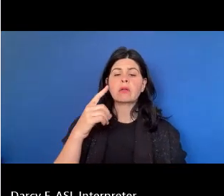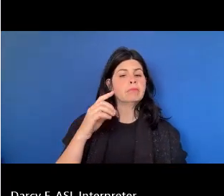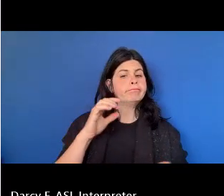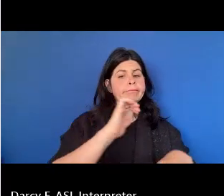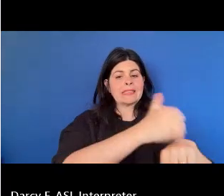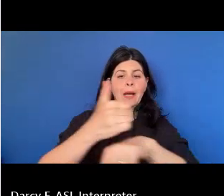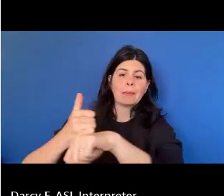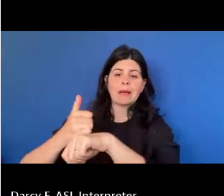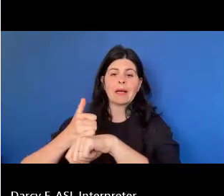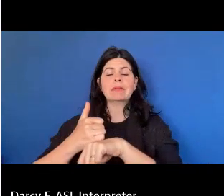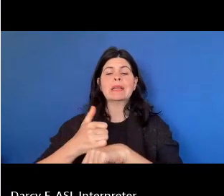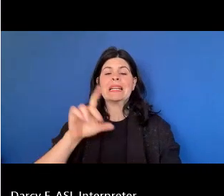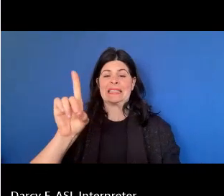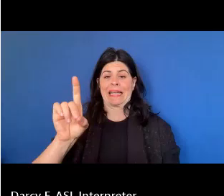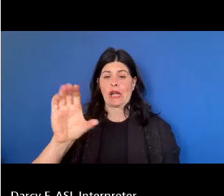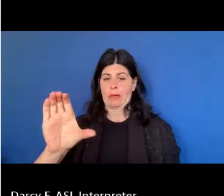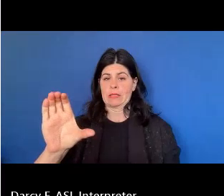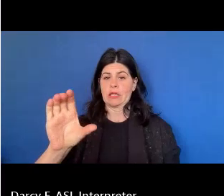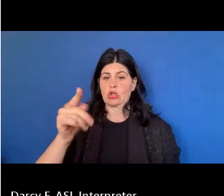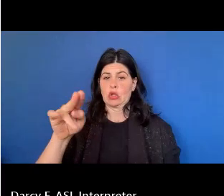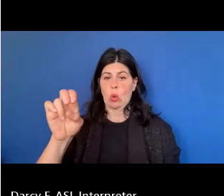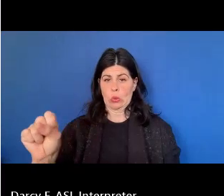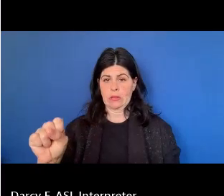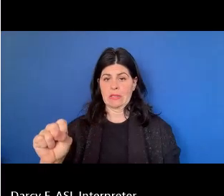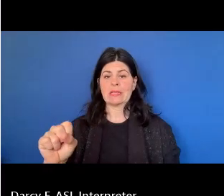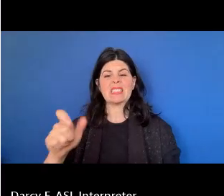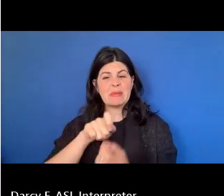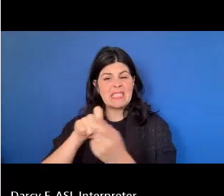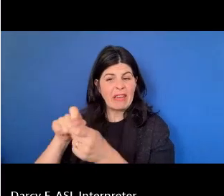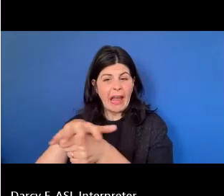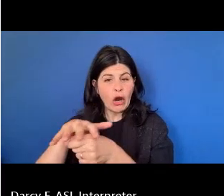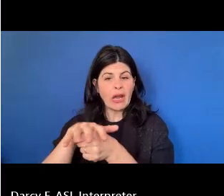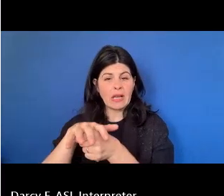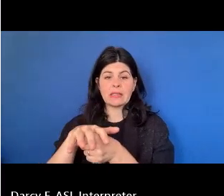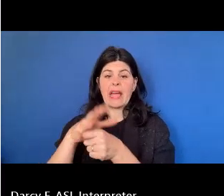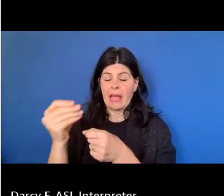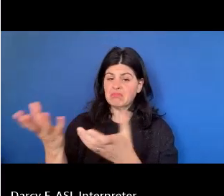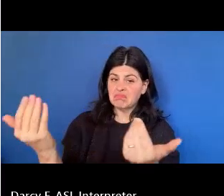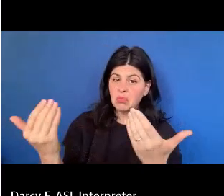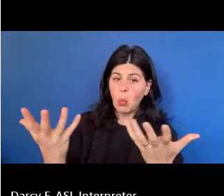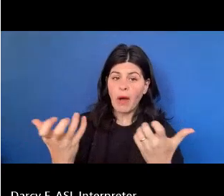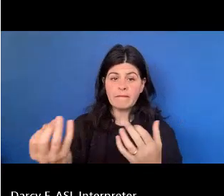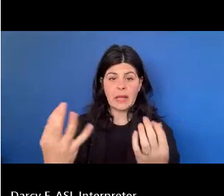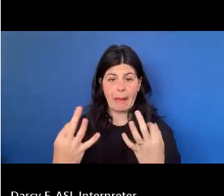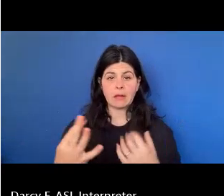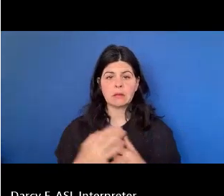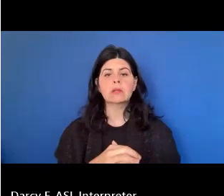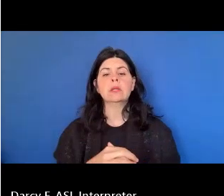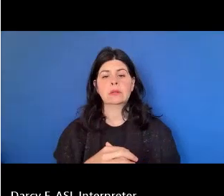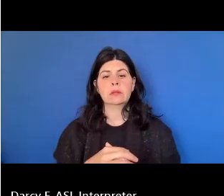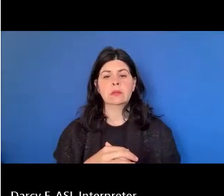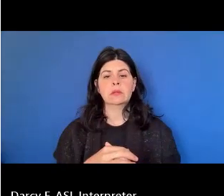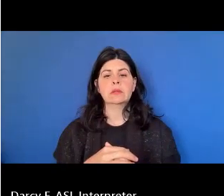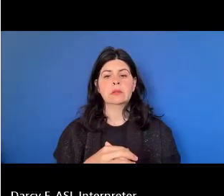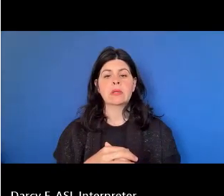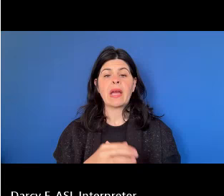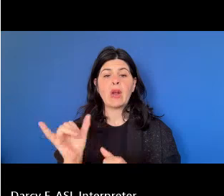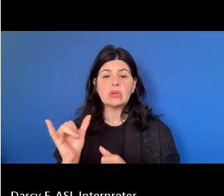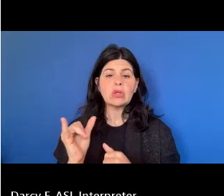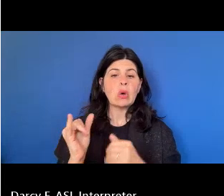equity considerations. The Commission goes on to say, we encourage gas corporations to run the